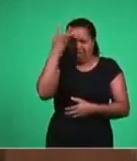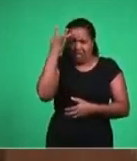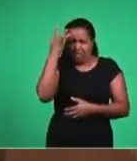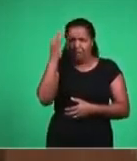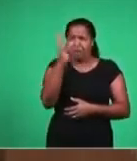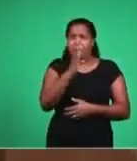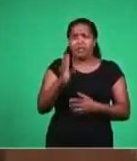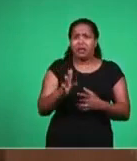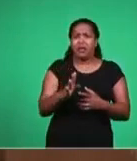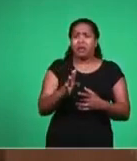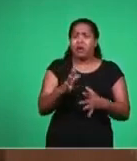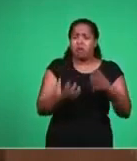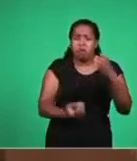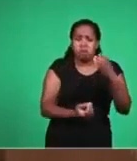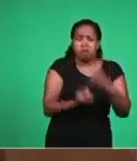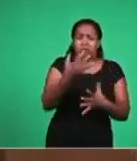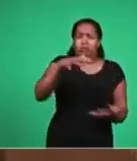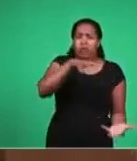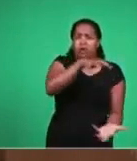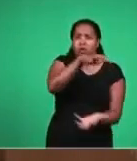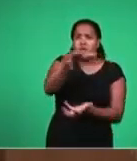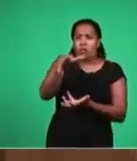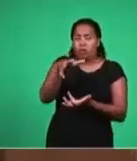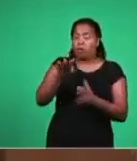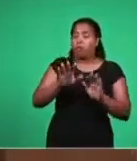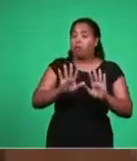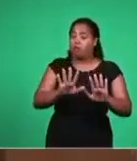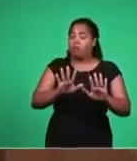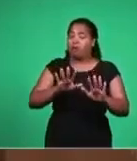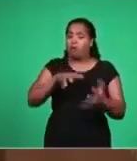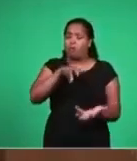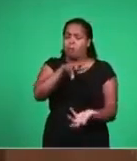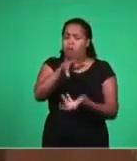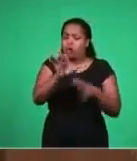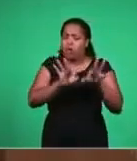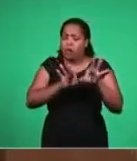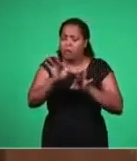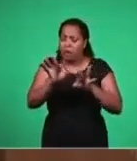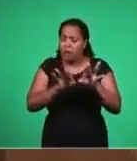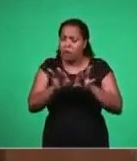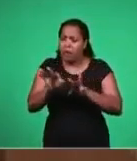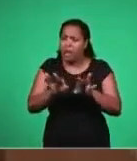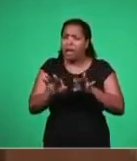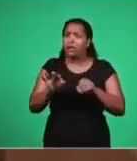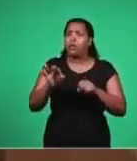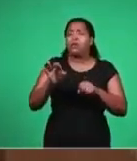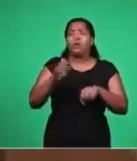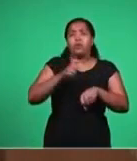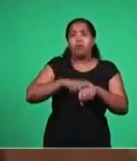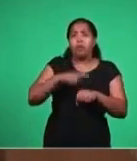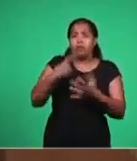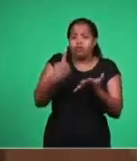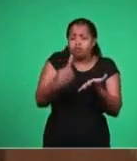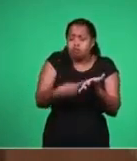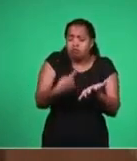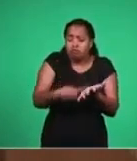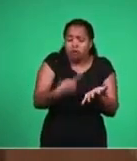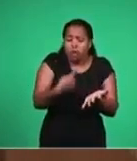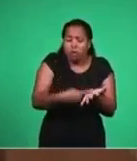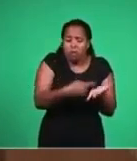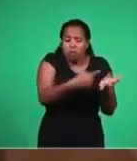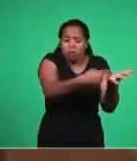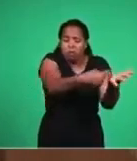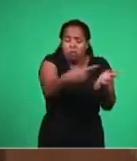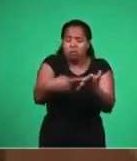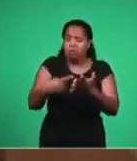bad. It's not just Brazil that are bad, it's a world phenomenon. So you have the, they're being prepared